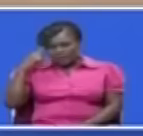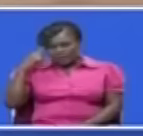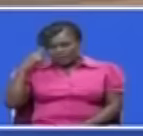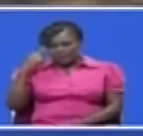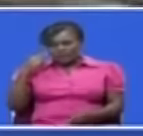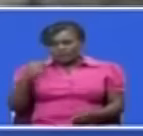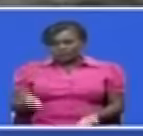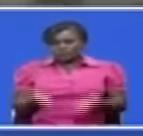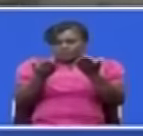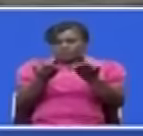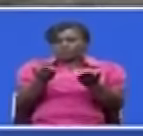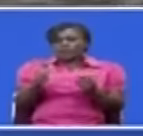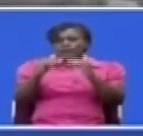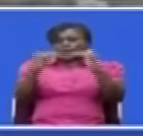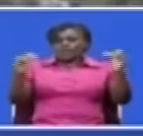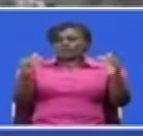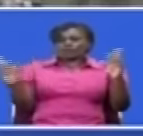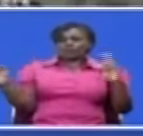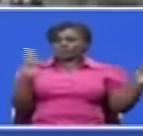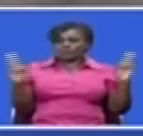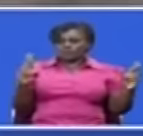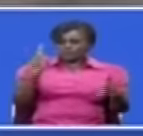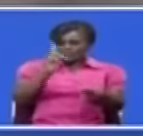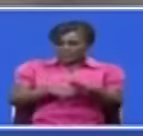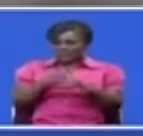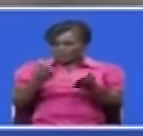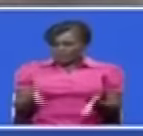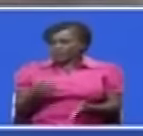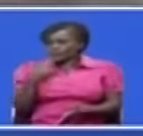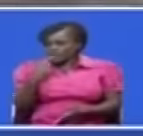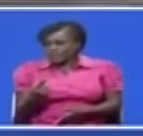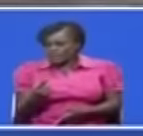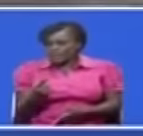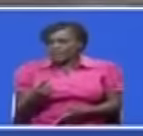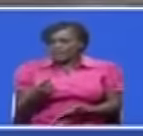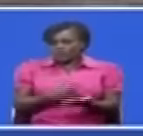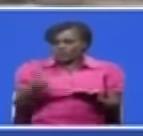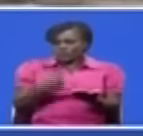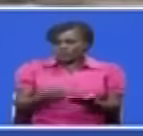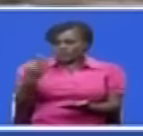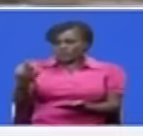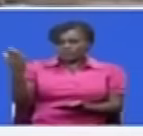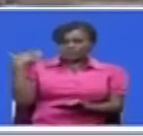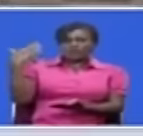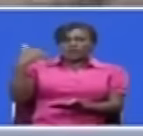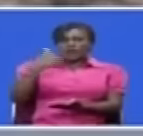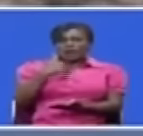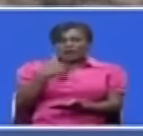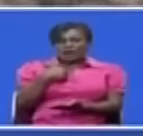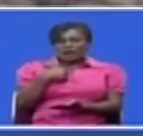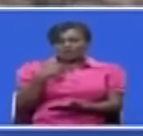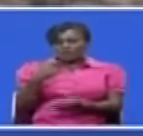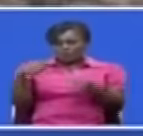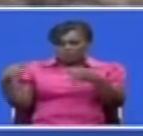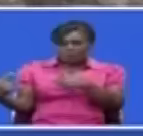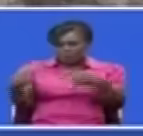our levels of preparedness. I believe really this is the hour. We mentioned this more than 3 weeks ago, that there is going to be an escalation. The